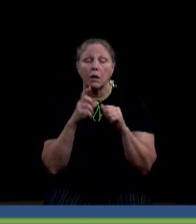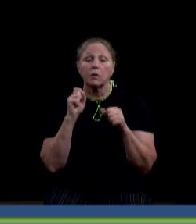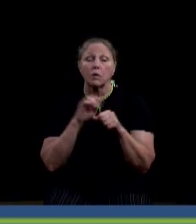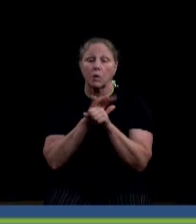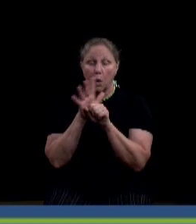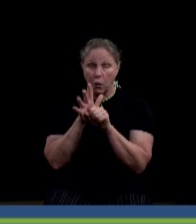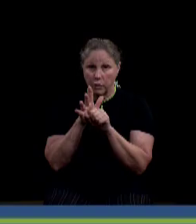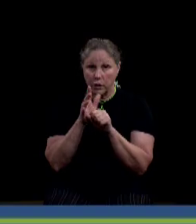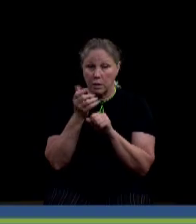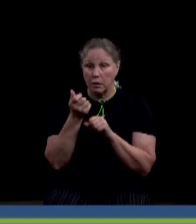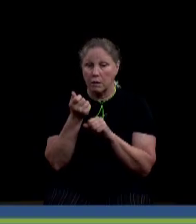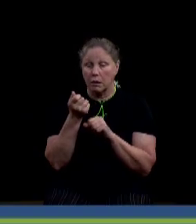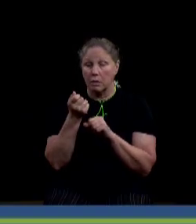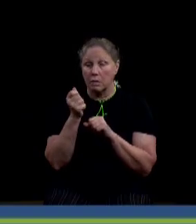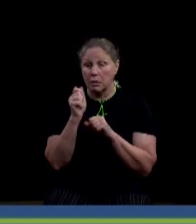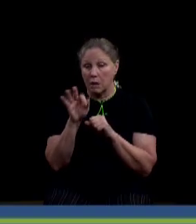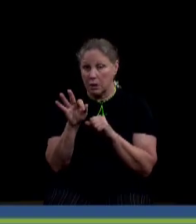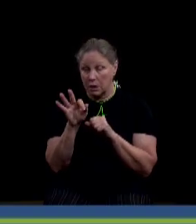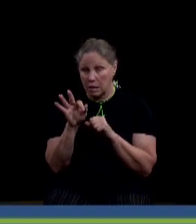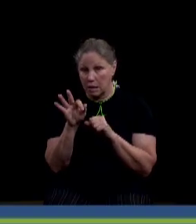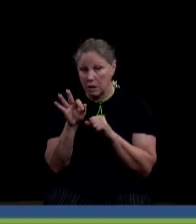epidemic locally, and